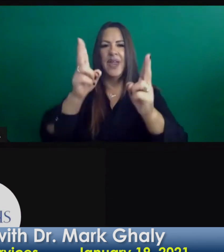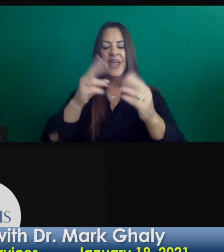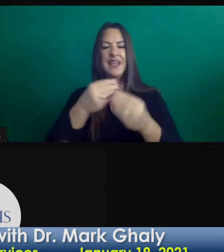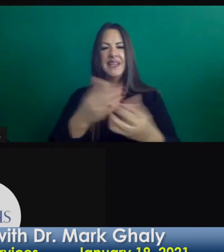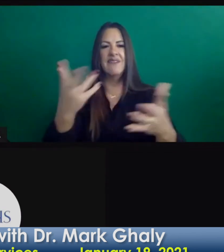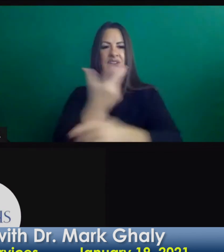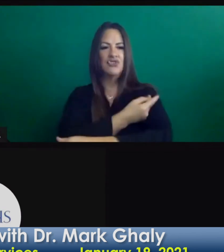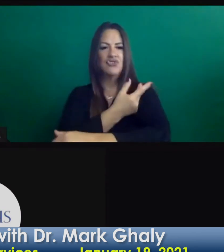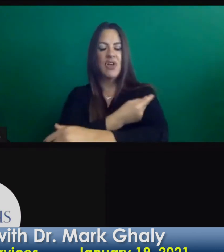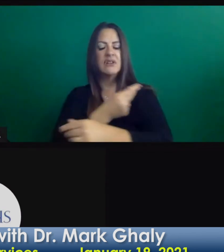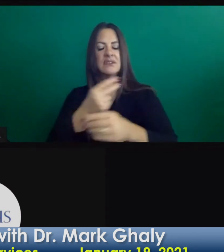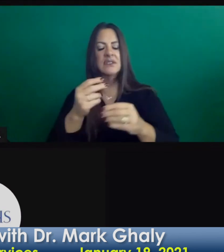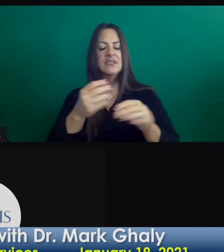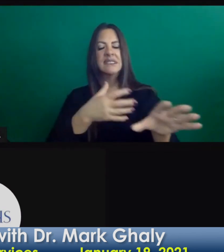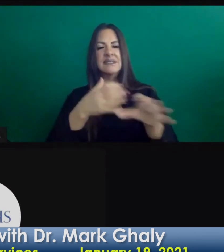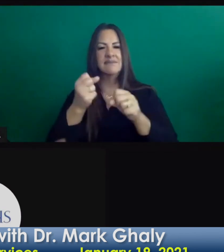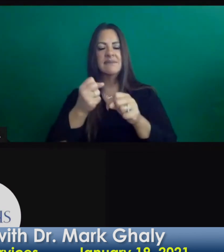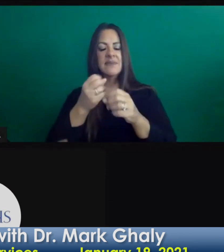safe way.